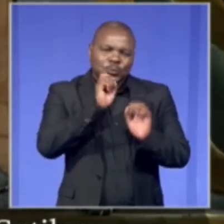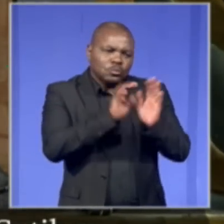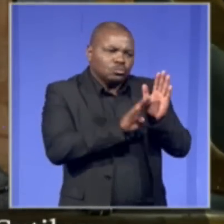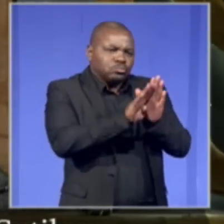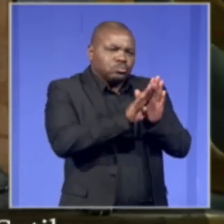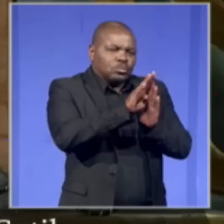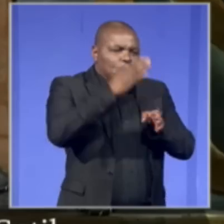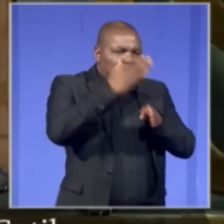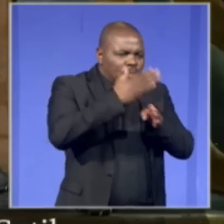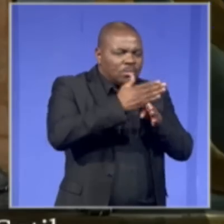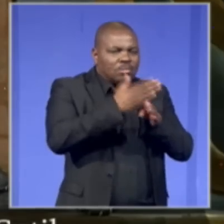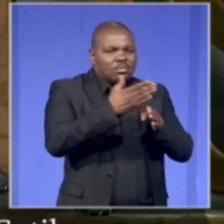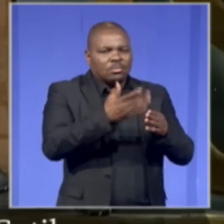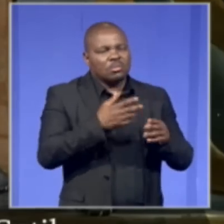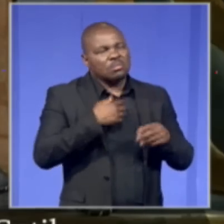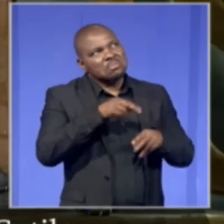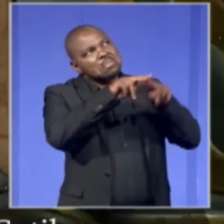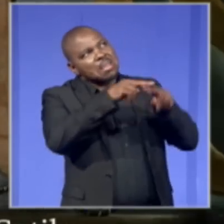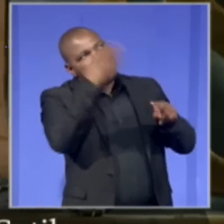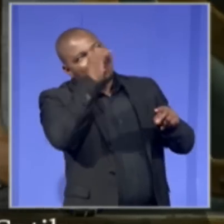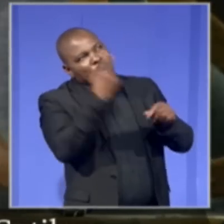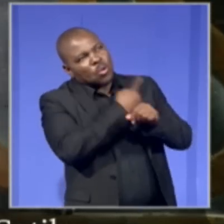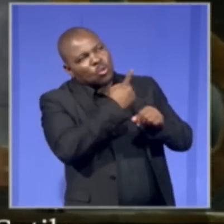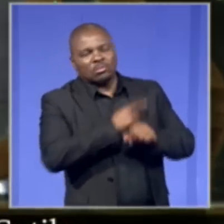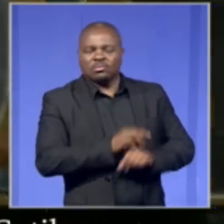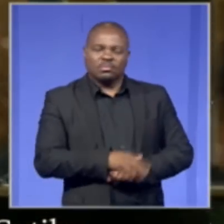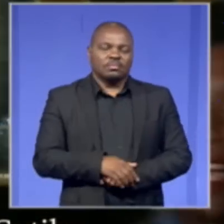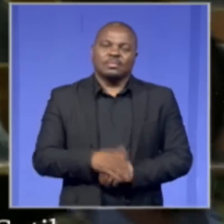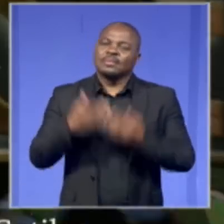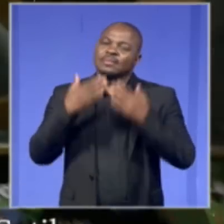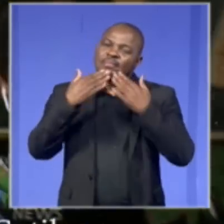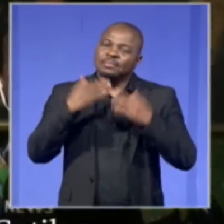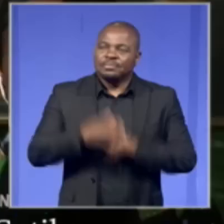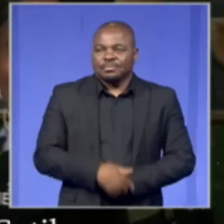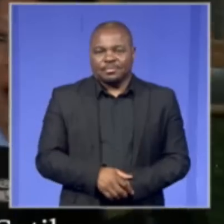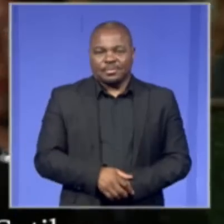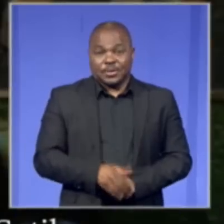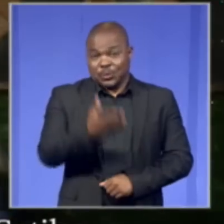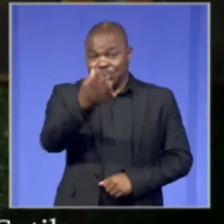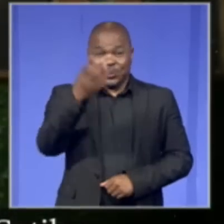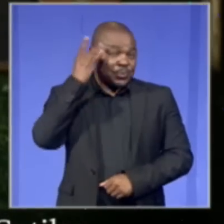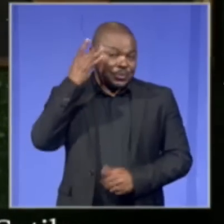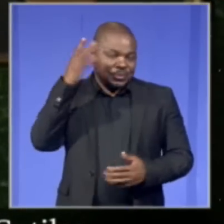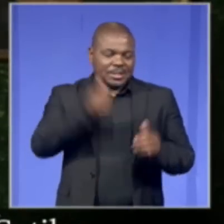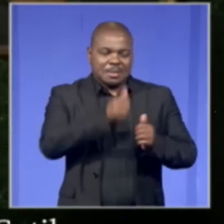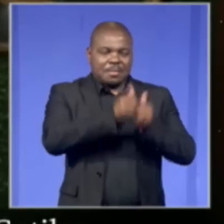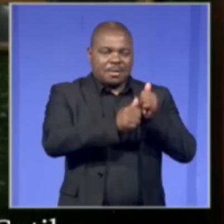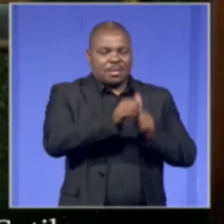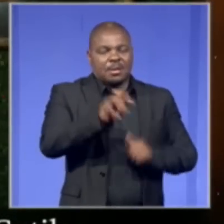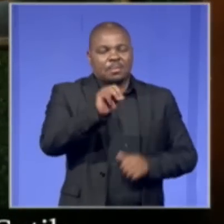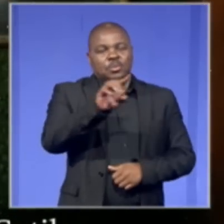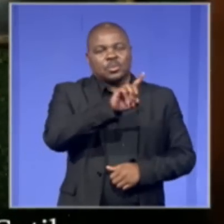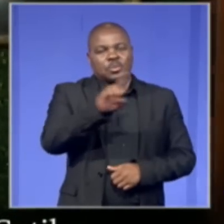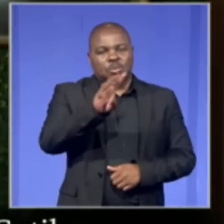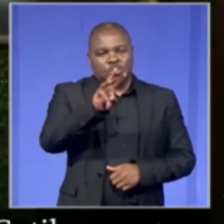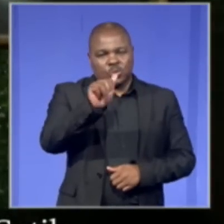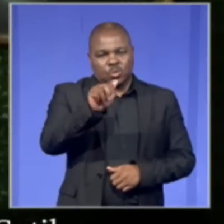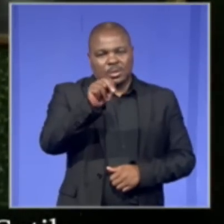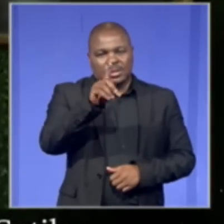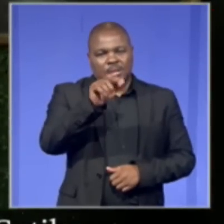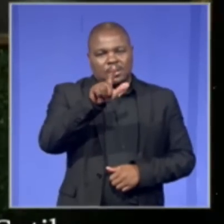tsone ba itirela gore ba sa sheba pusho ke lebogile o ikutlwetse abuti Mzwandile a tlhalosa gore tota le fa ngwaga